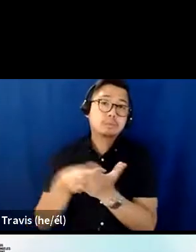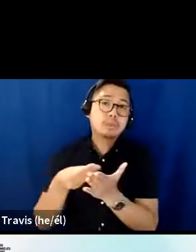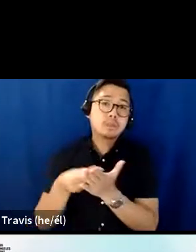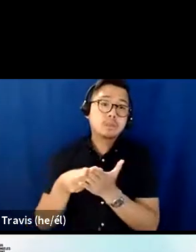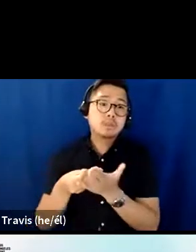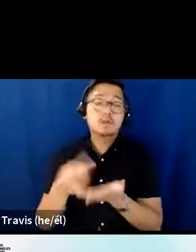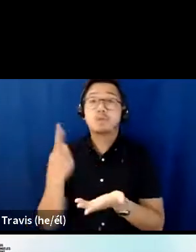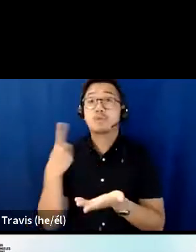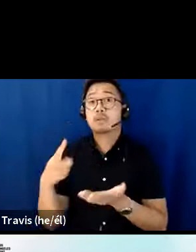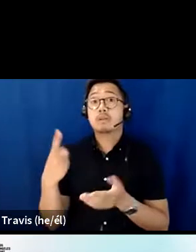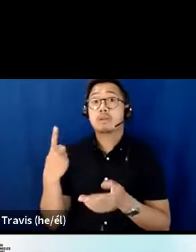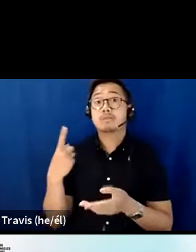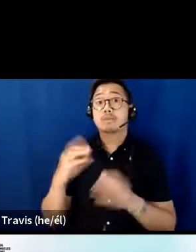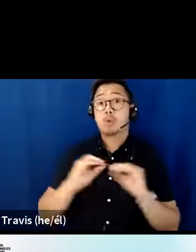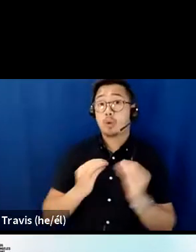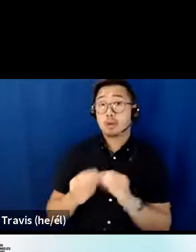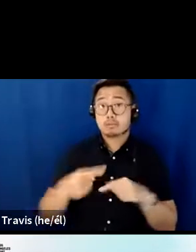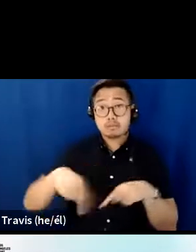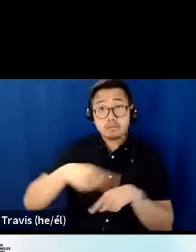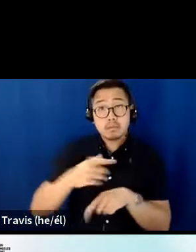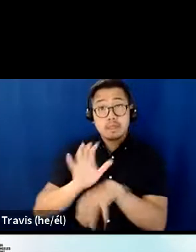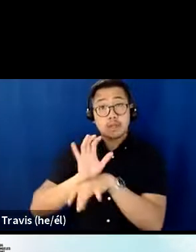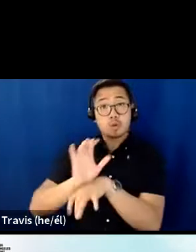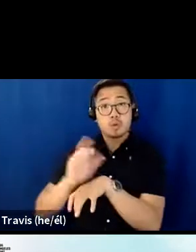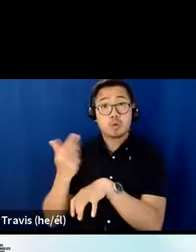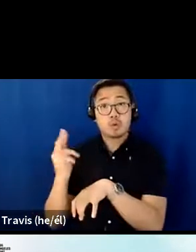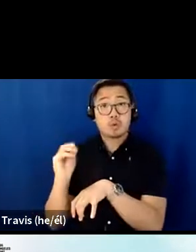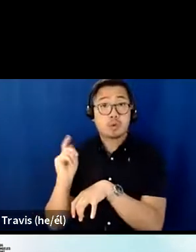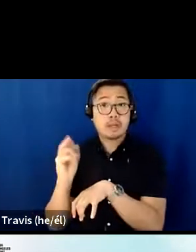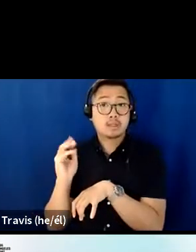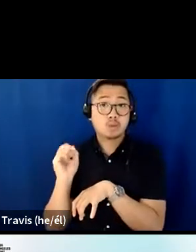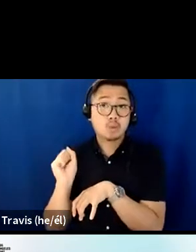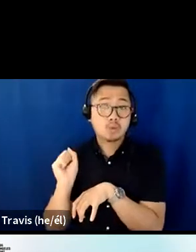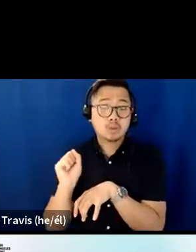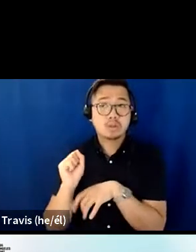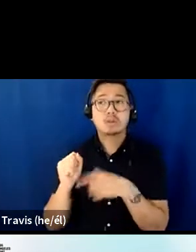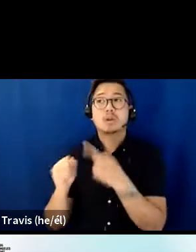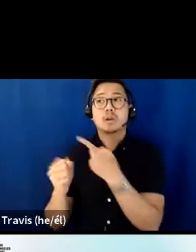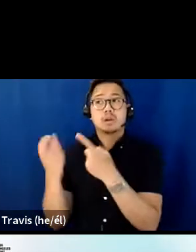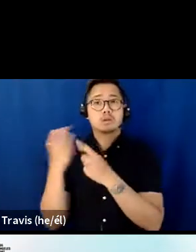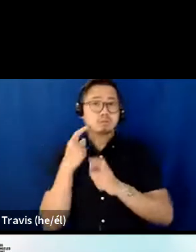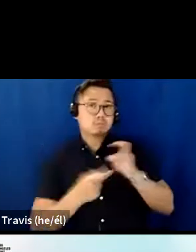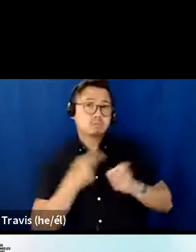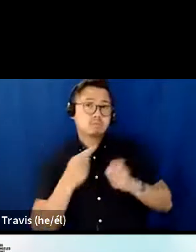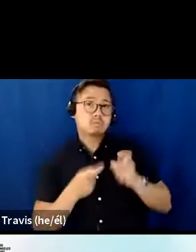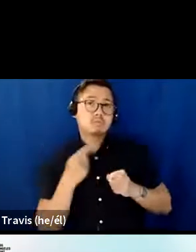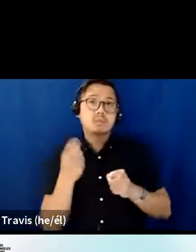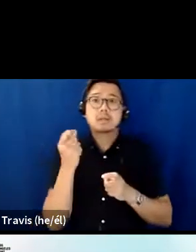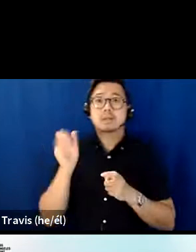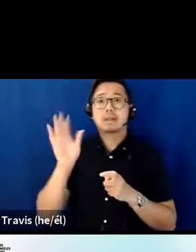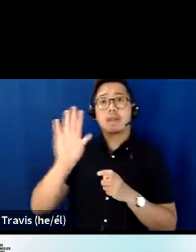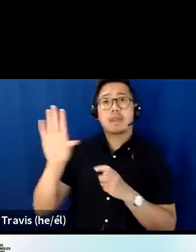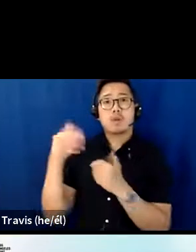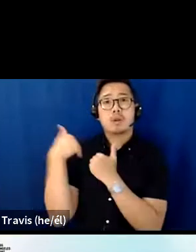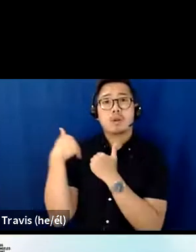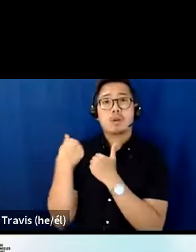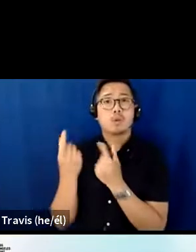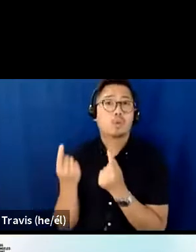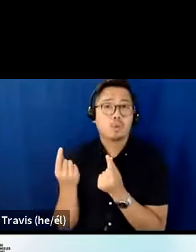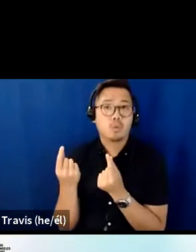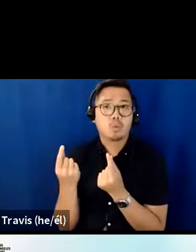that are grassroots organizations, or those, you know, no barrier giving, there's a responsibility too on their end, right, to